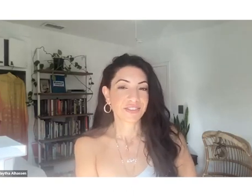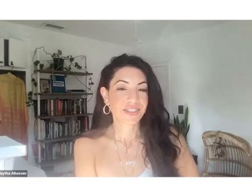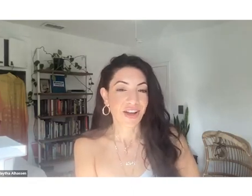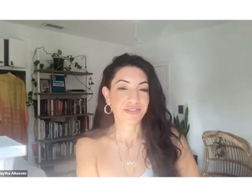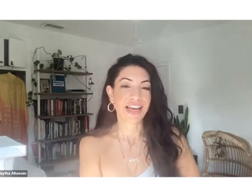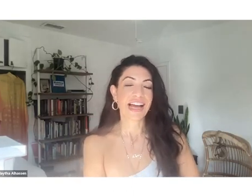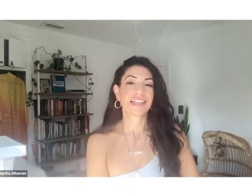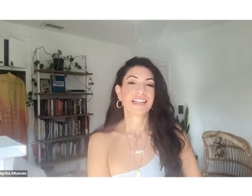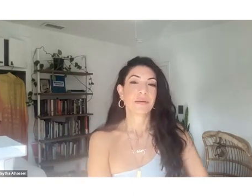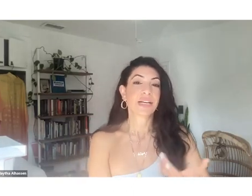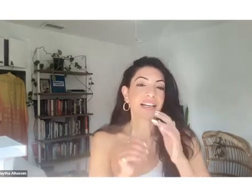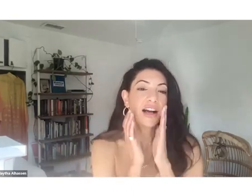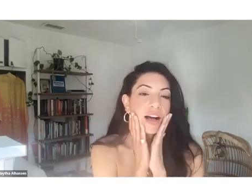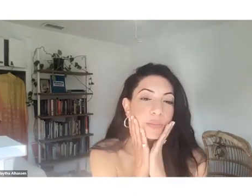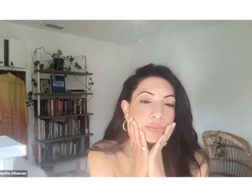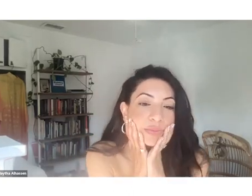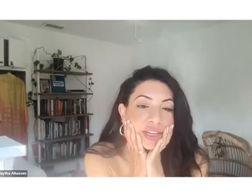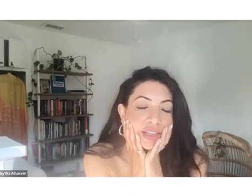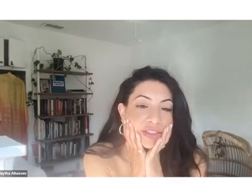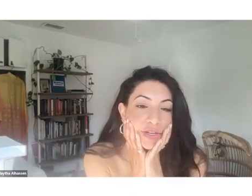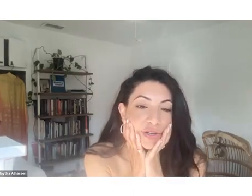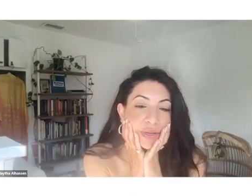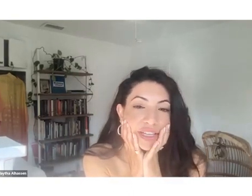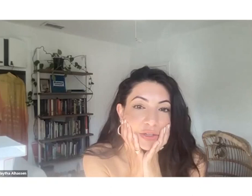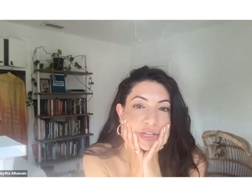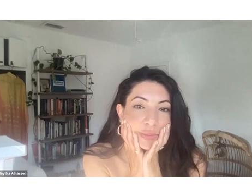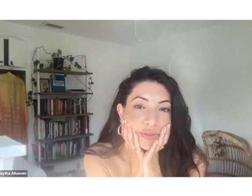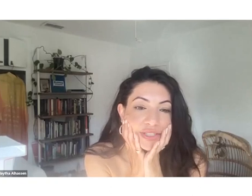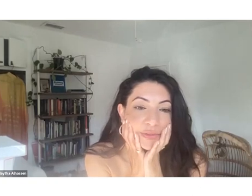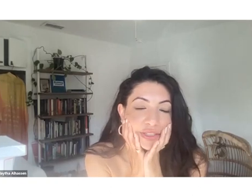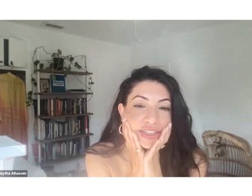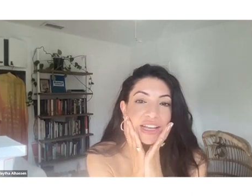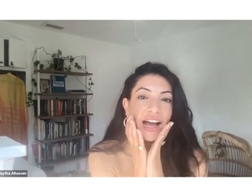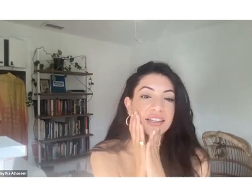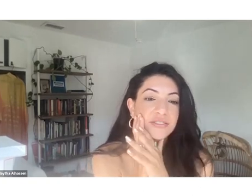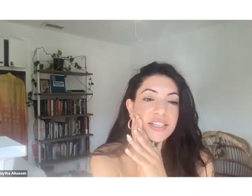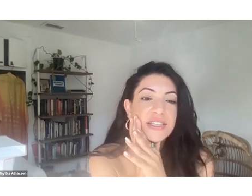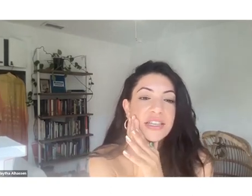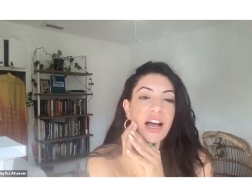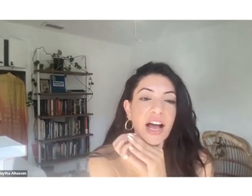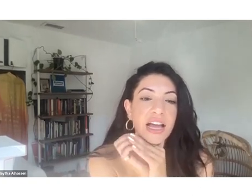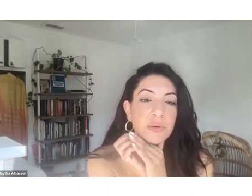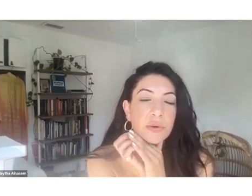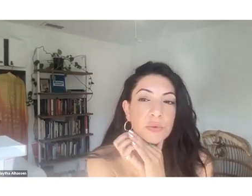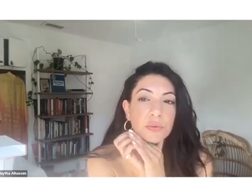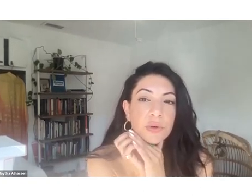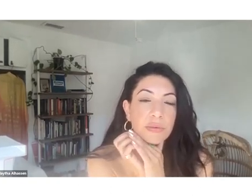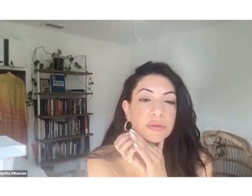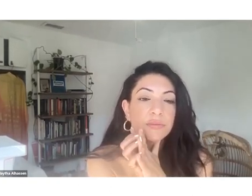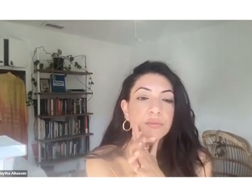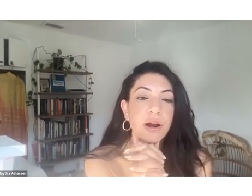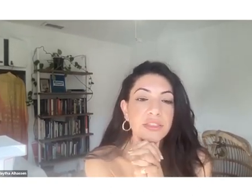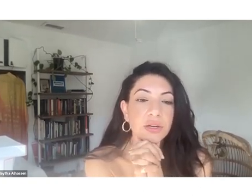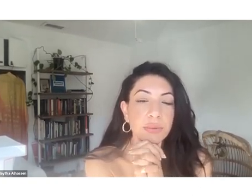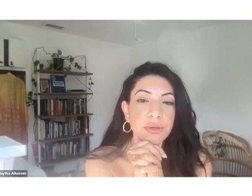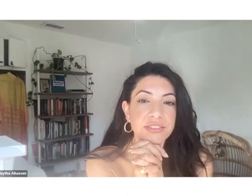definitely failed to offer that. But again, there are so many incredible disability activists. I